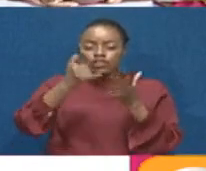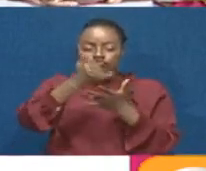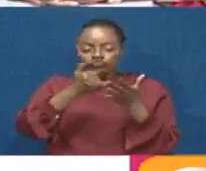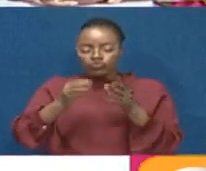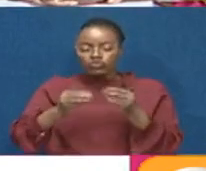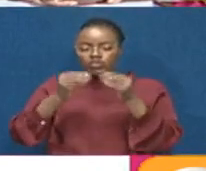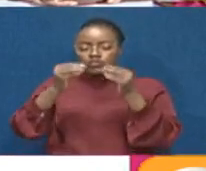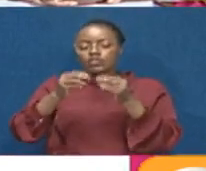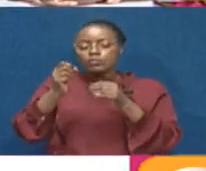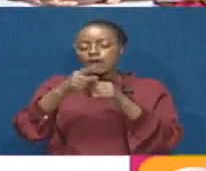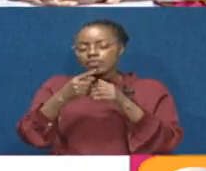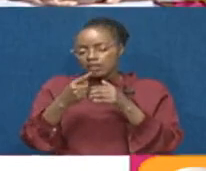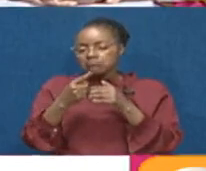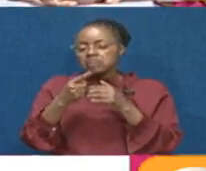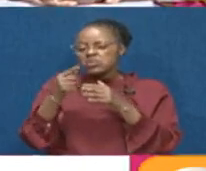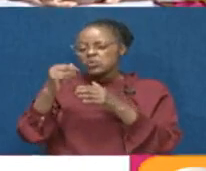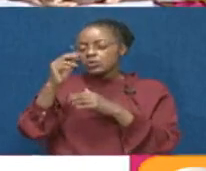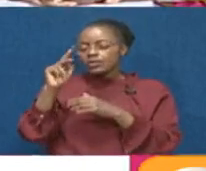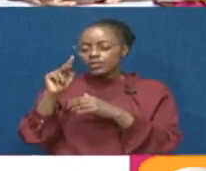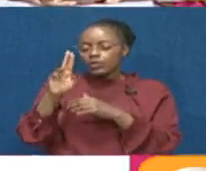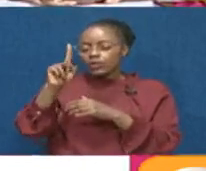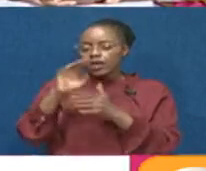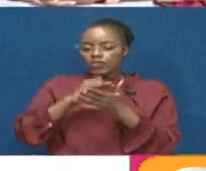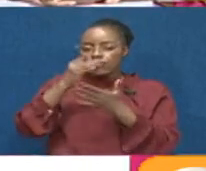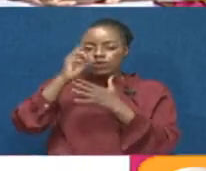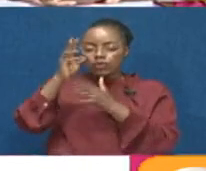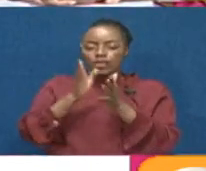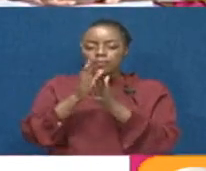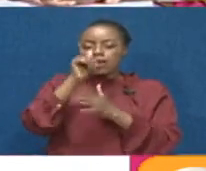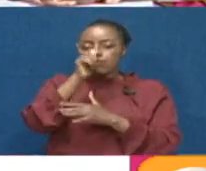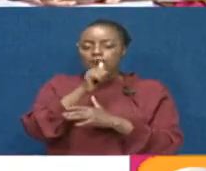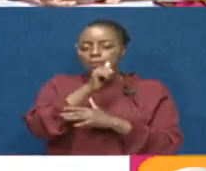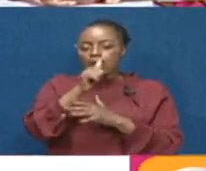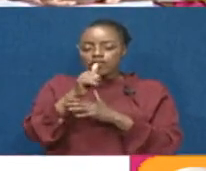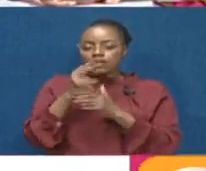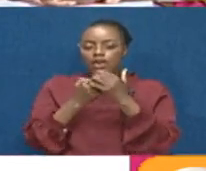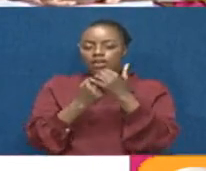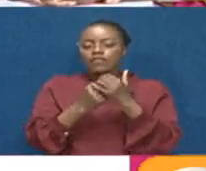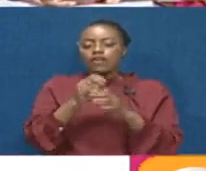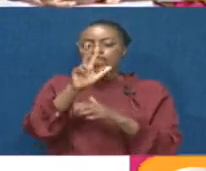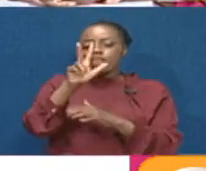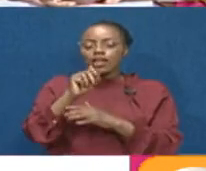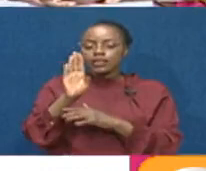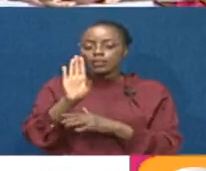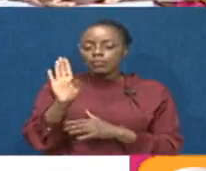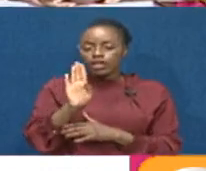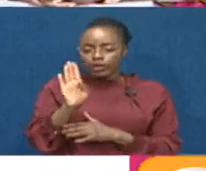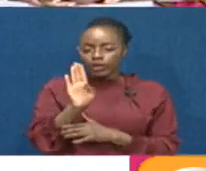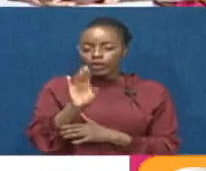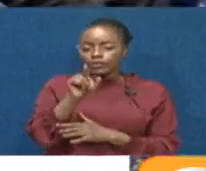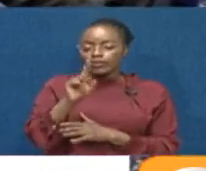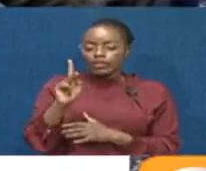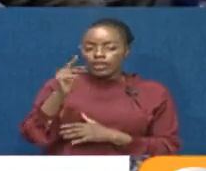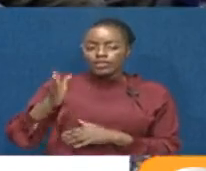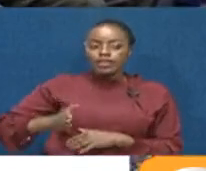government. The project will be funded by the United Kingdom through a public-private partnership to the tune of 30 billion shillings.